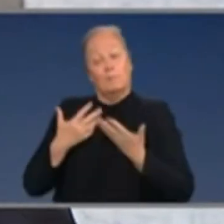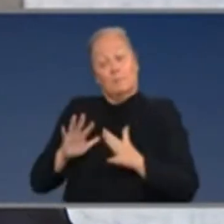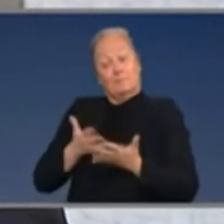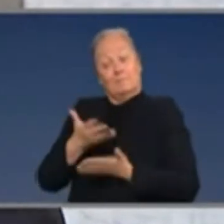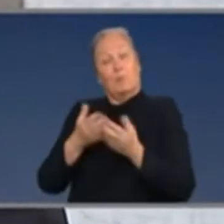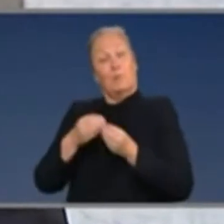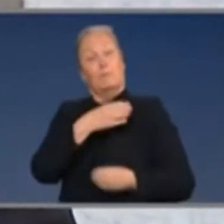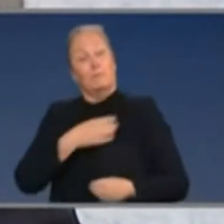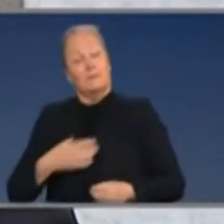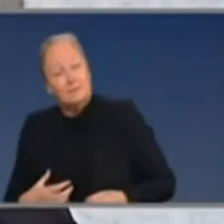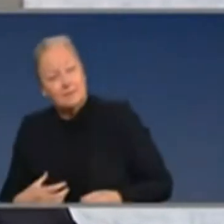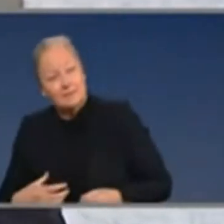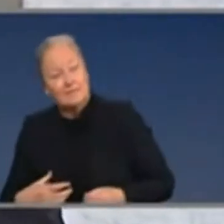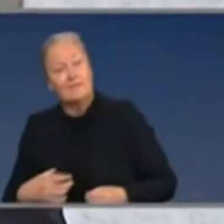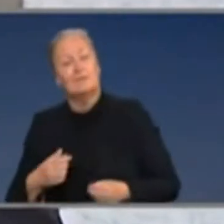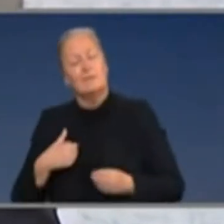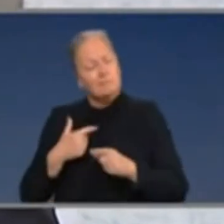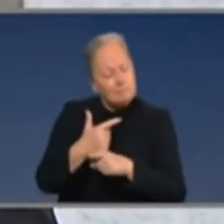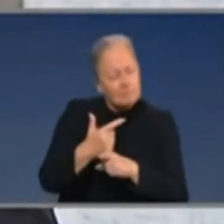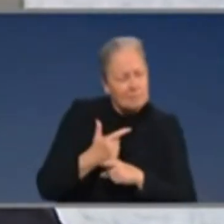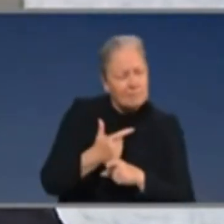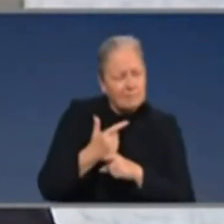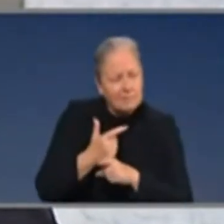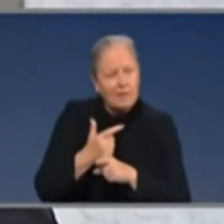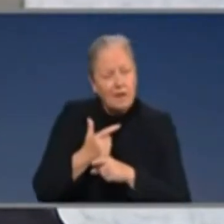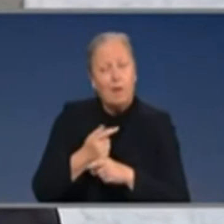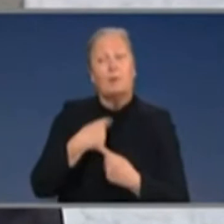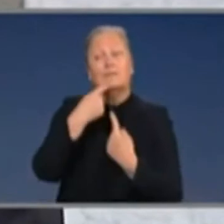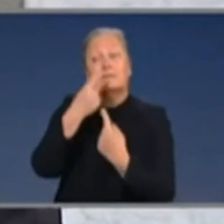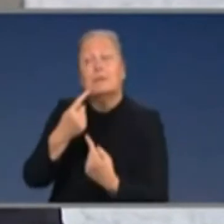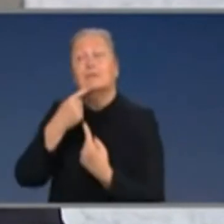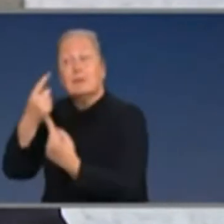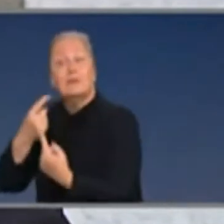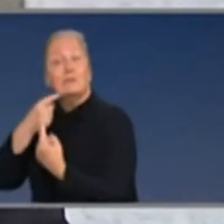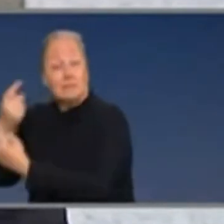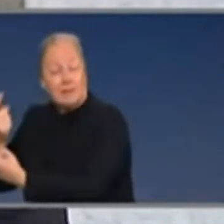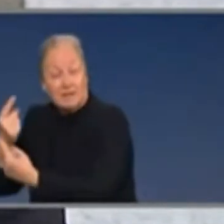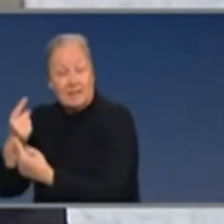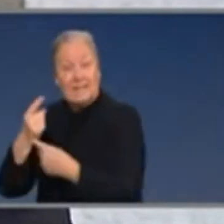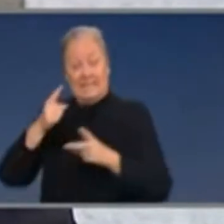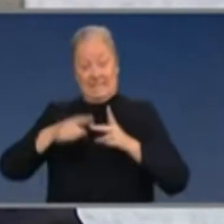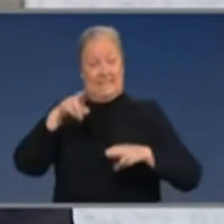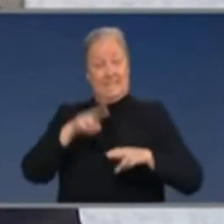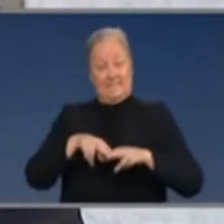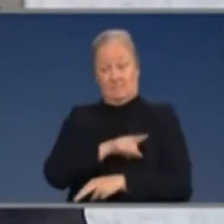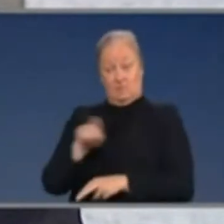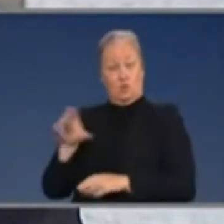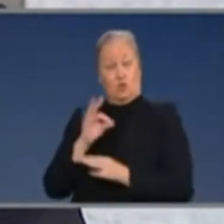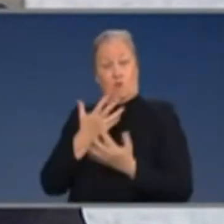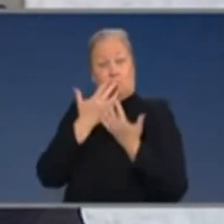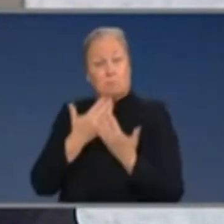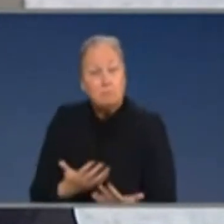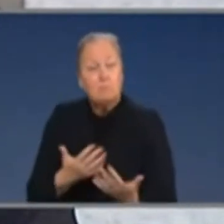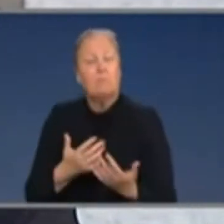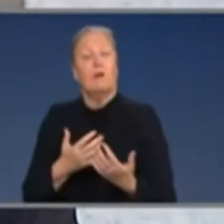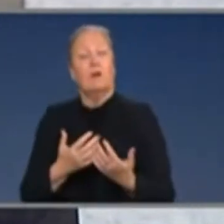morning, we agreed, and that will be communicated through to centres, that failure to comply with